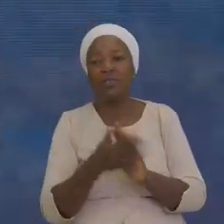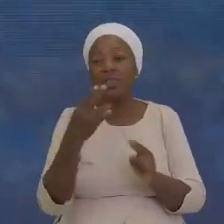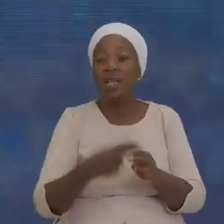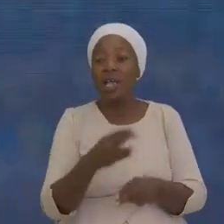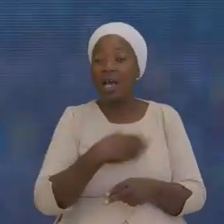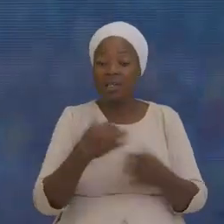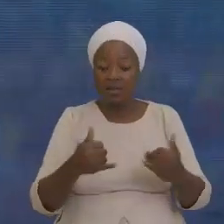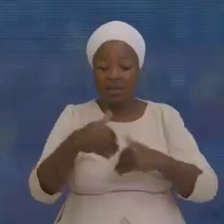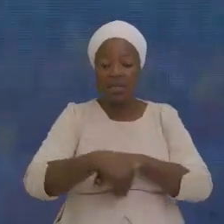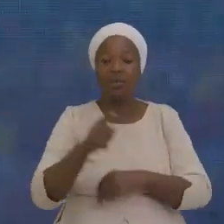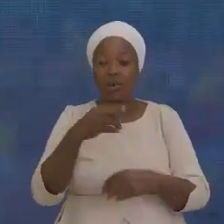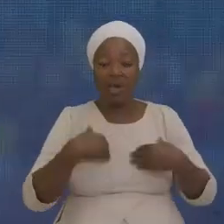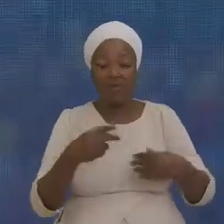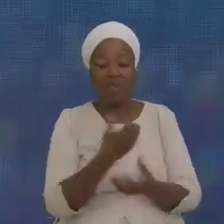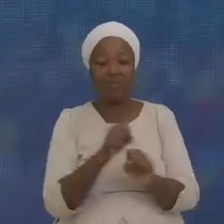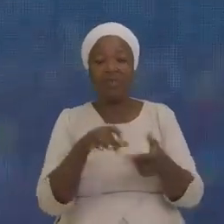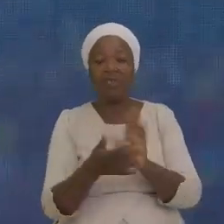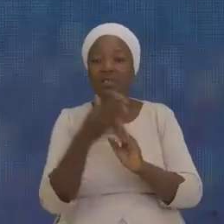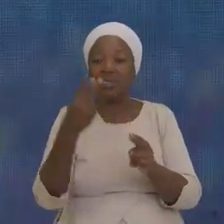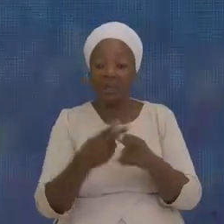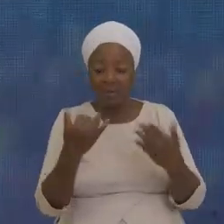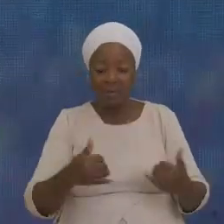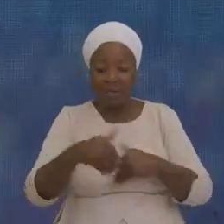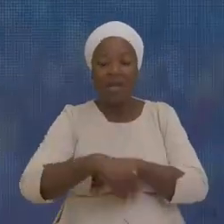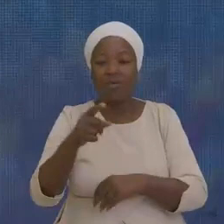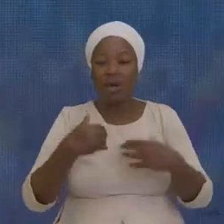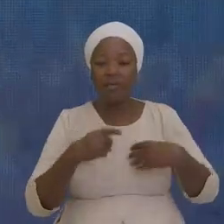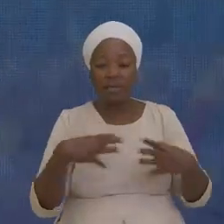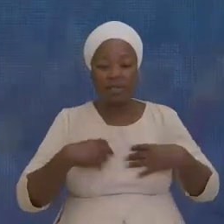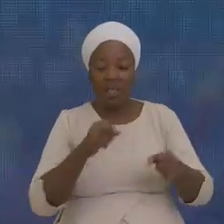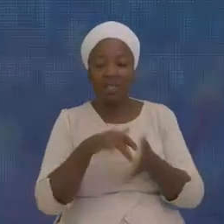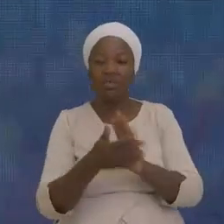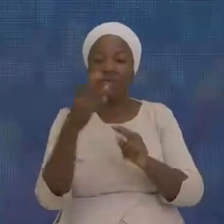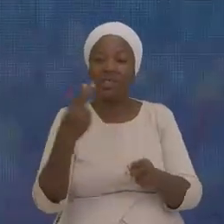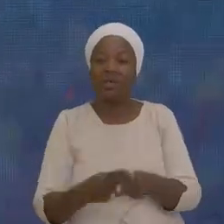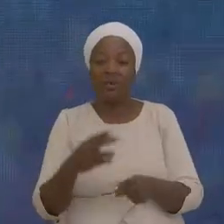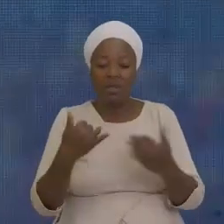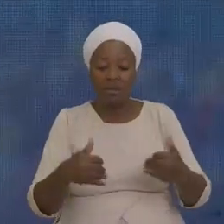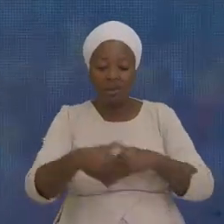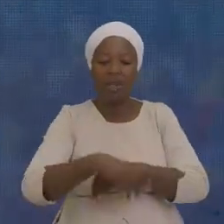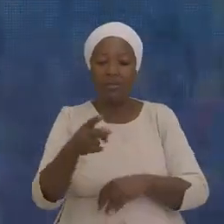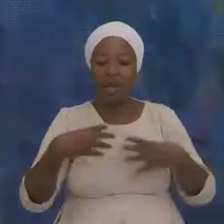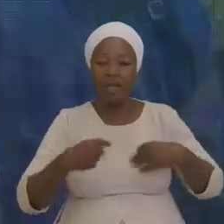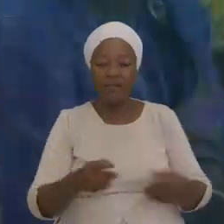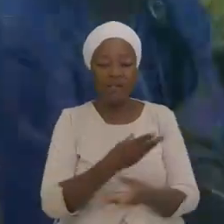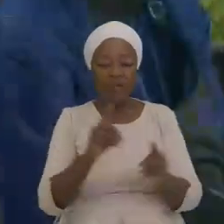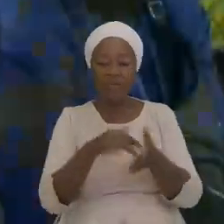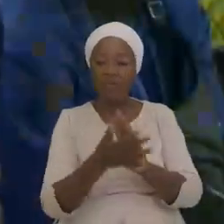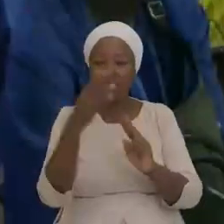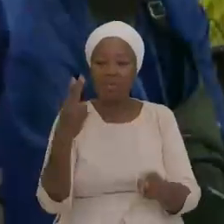are having salvation. Tonight, you are having healing. Tonight, you are having